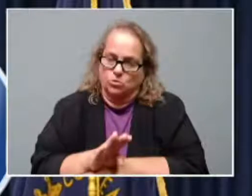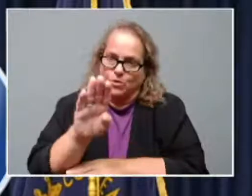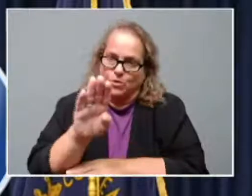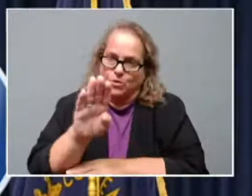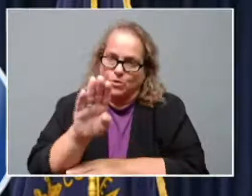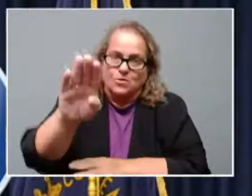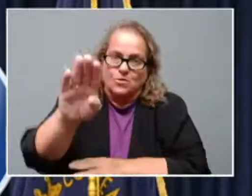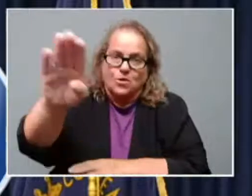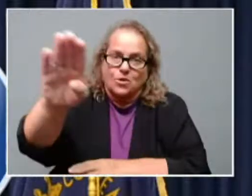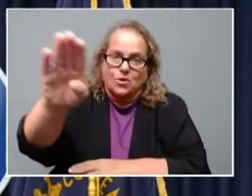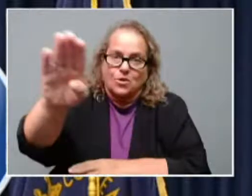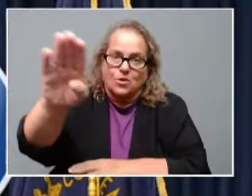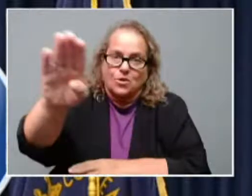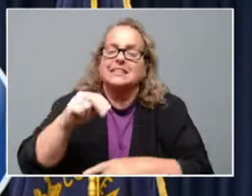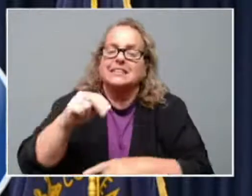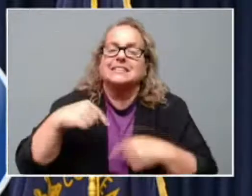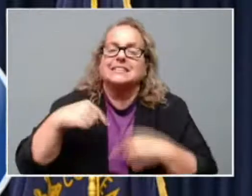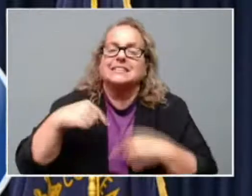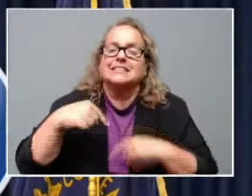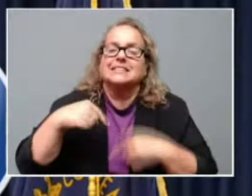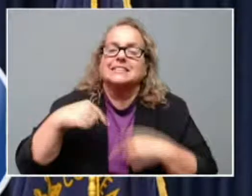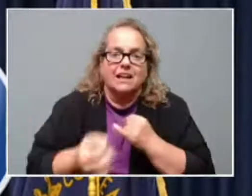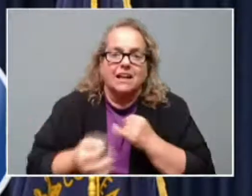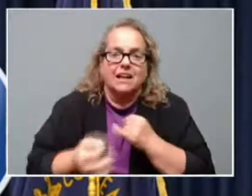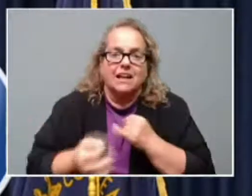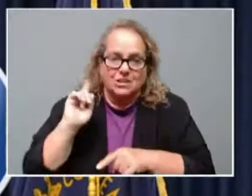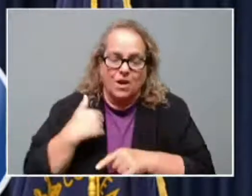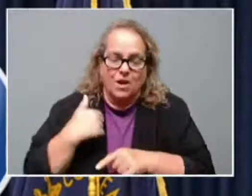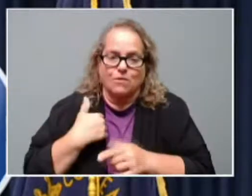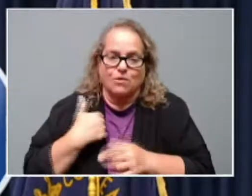We have another new jobs announcement.